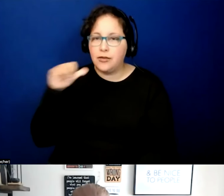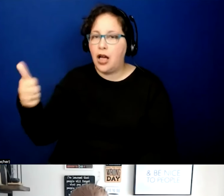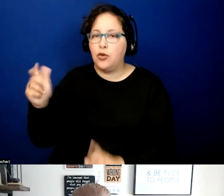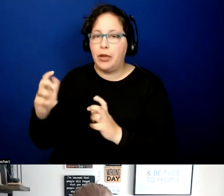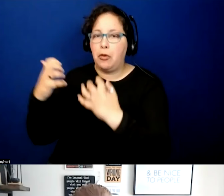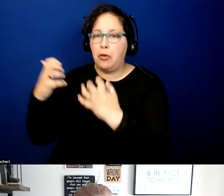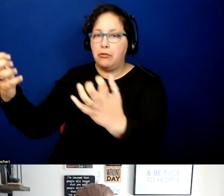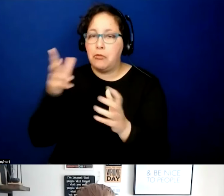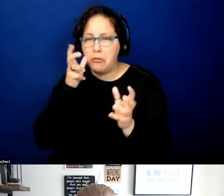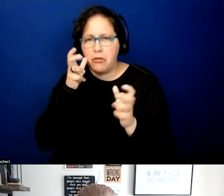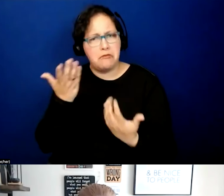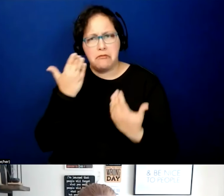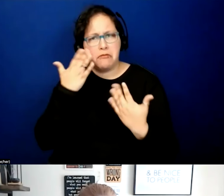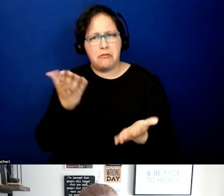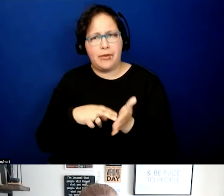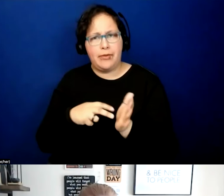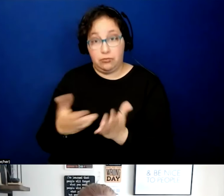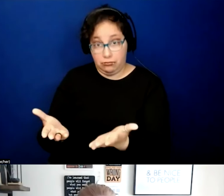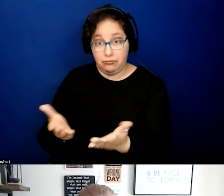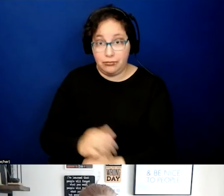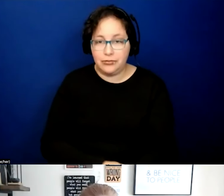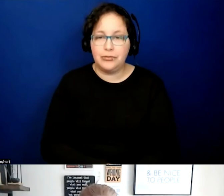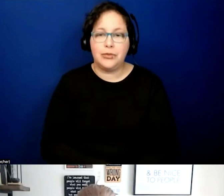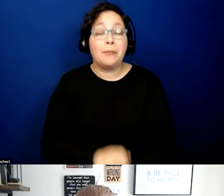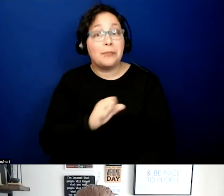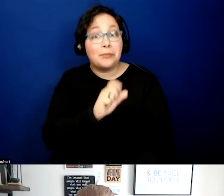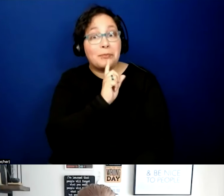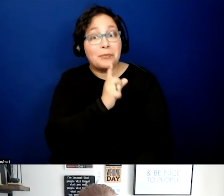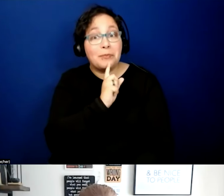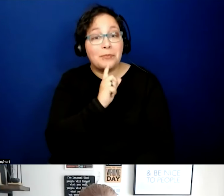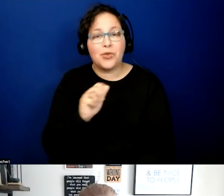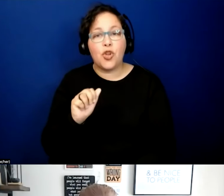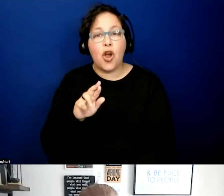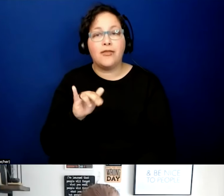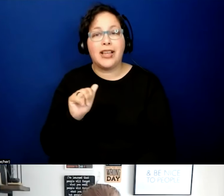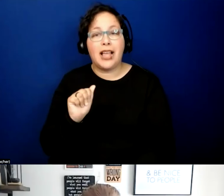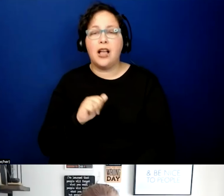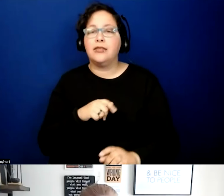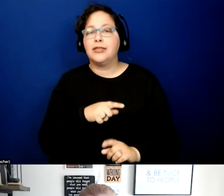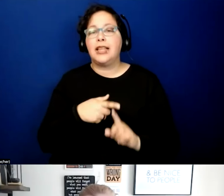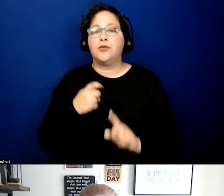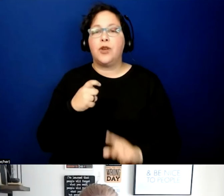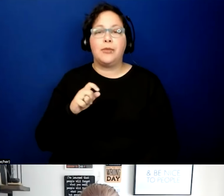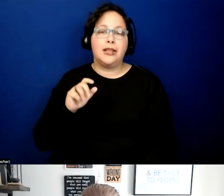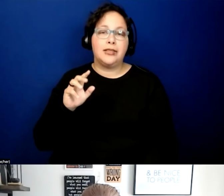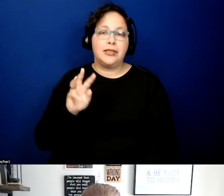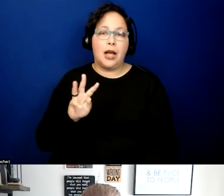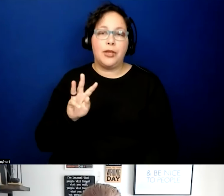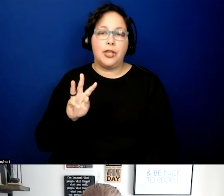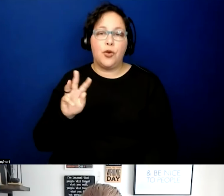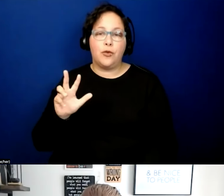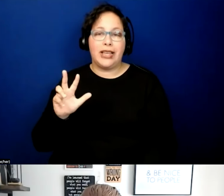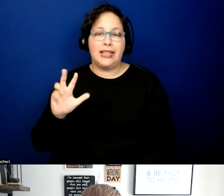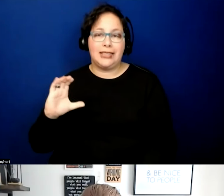our viewers aren't familiar. Absolutely. So ARIA is from the W3C. It is basically